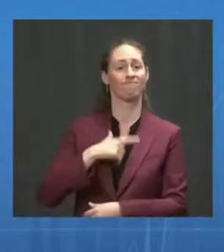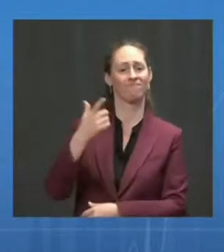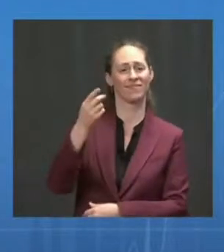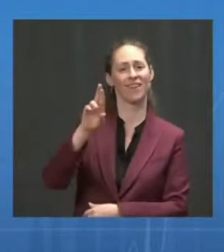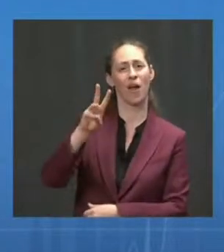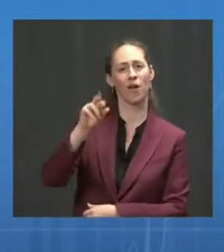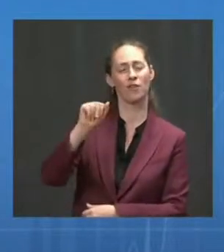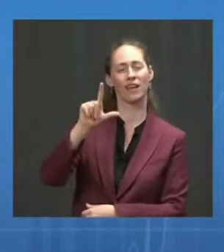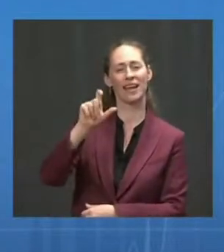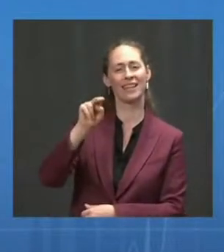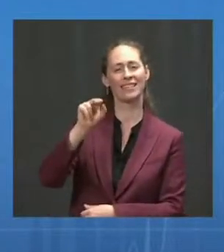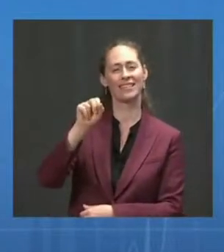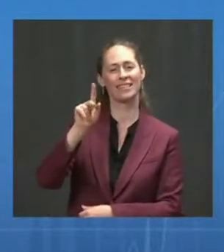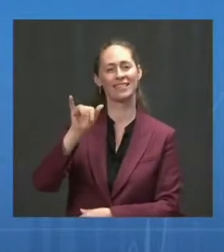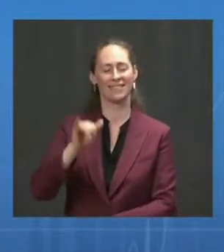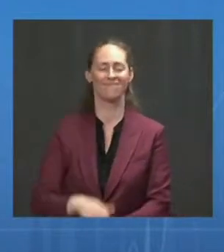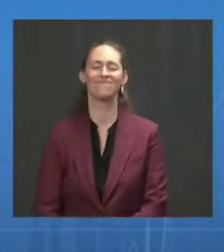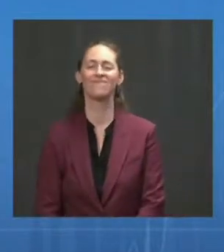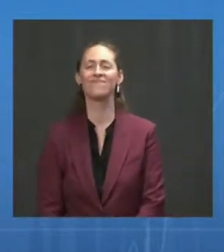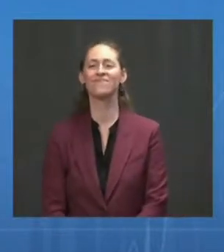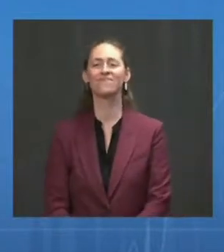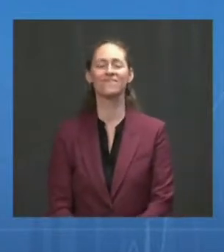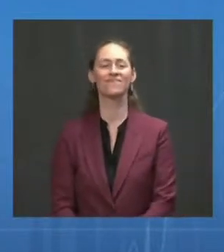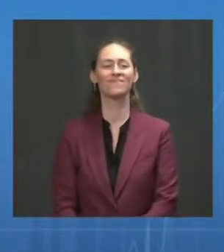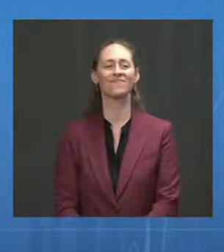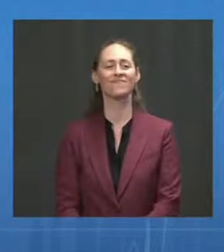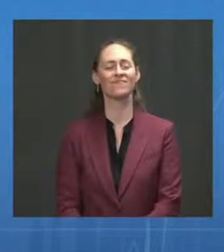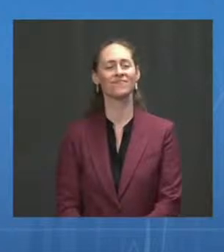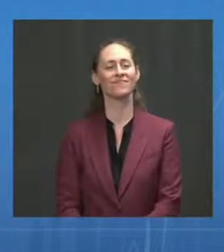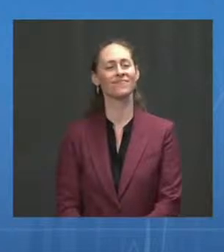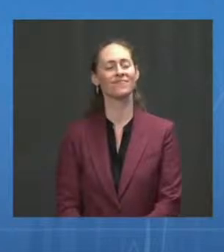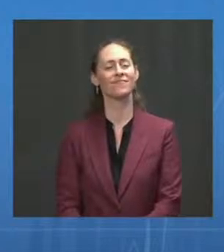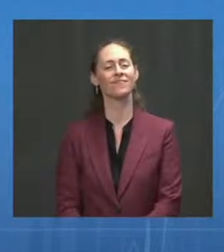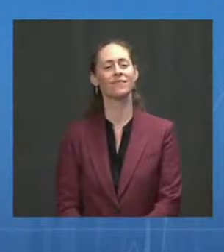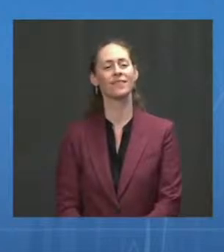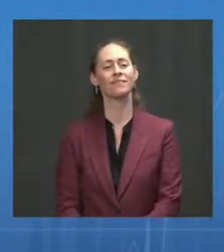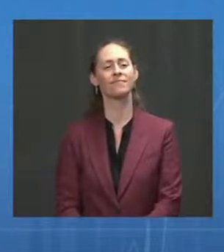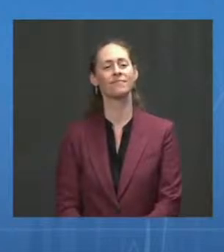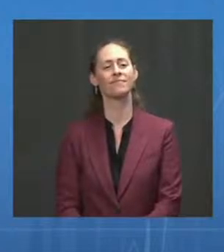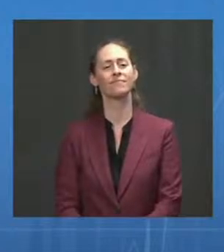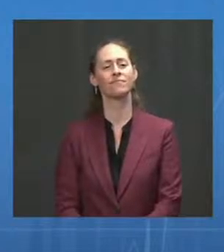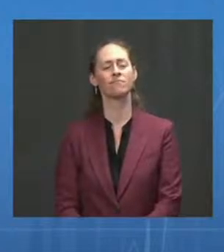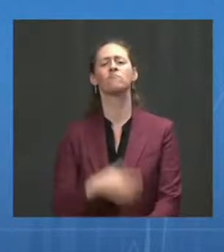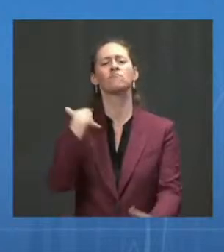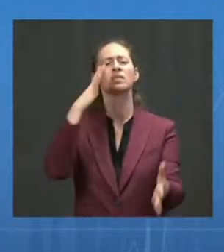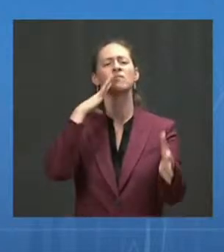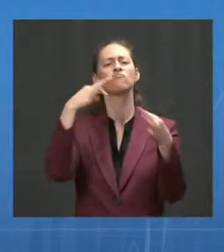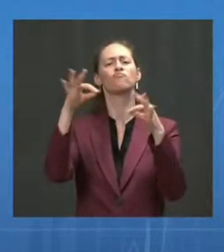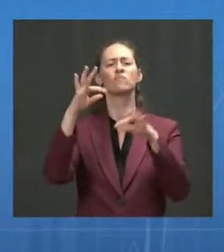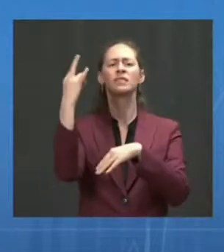you, Jeff. Good afternoon. Let's begin with an overview of the data. Yesterday, CDC reported